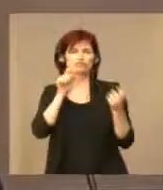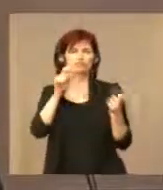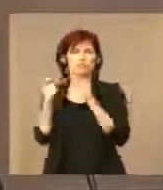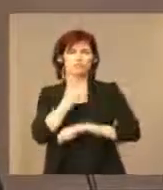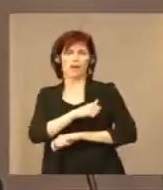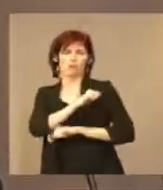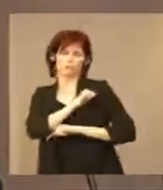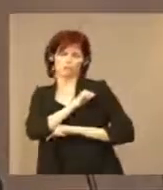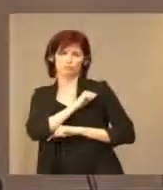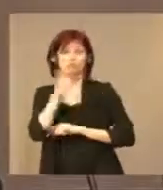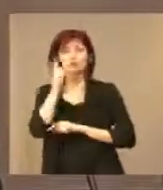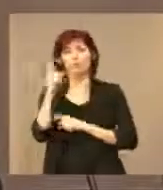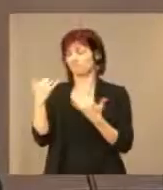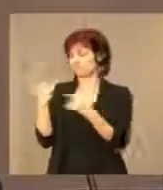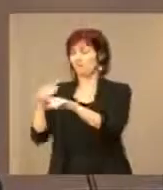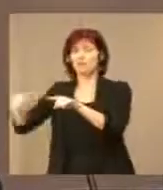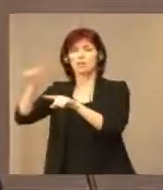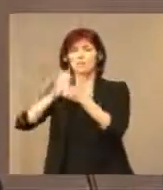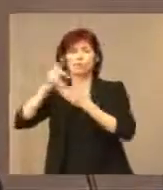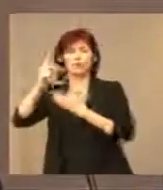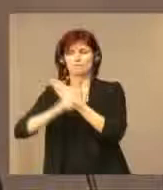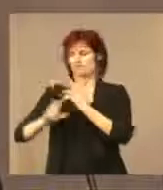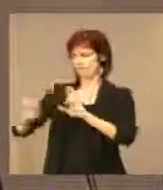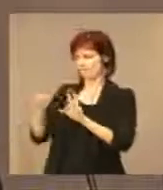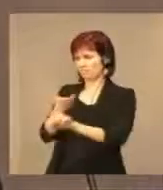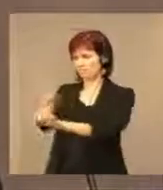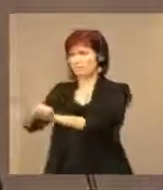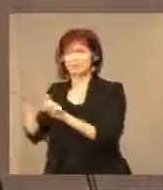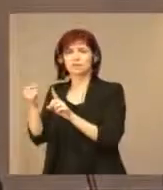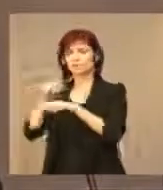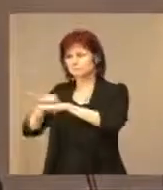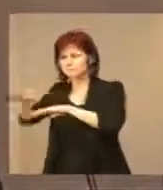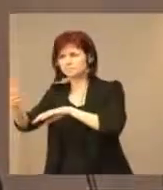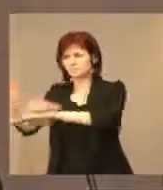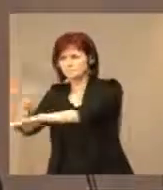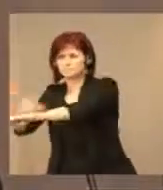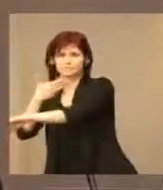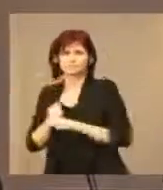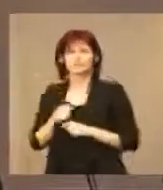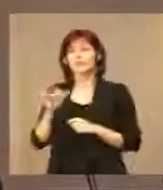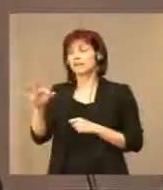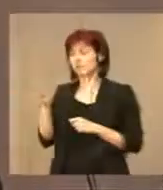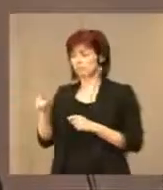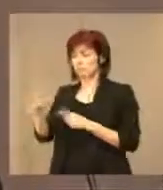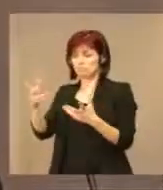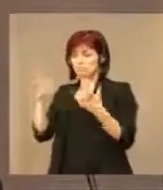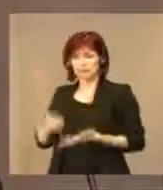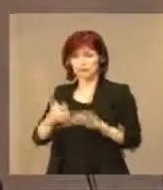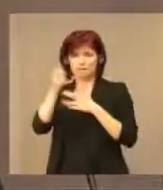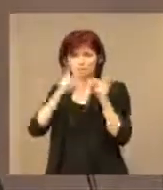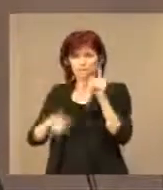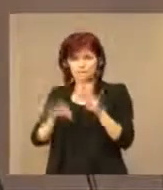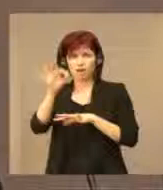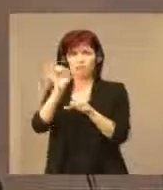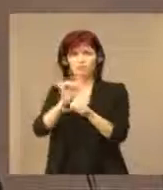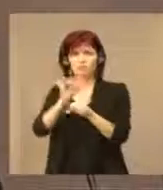the current programs established to support individuals seeking to access employment and increasing capacity to improve